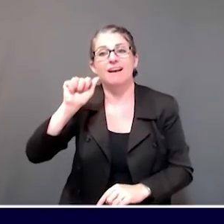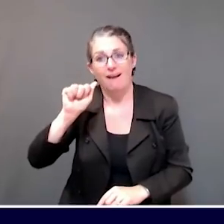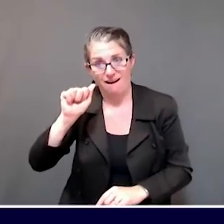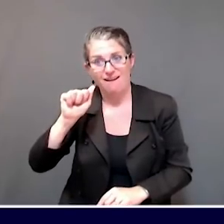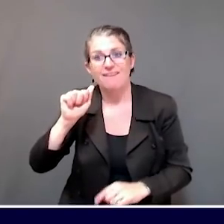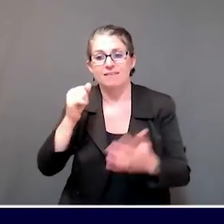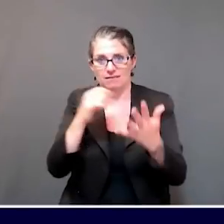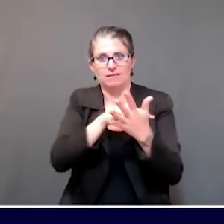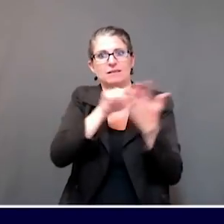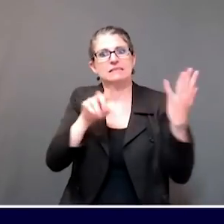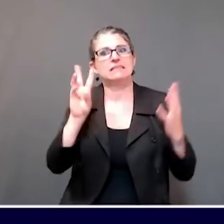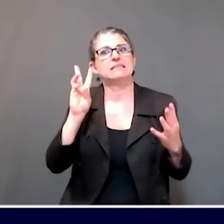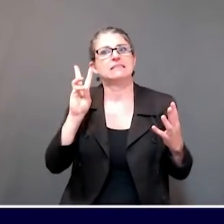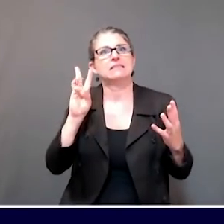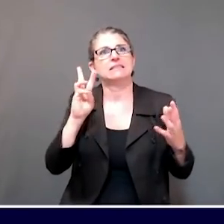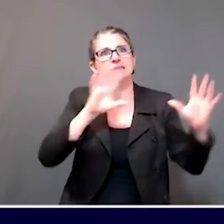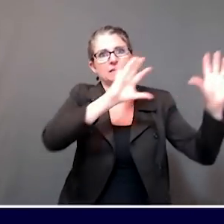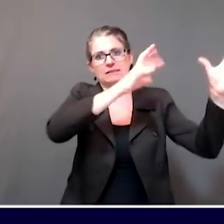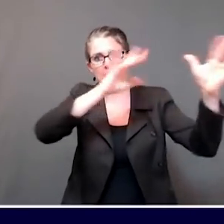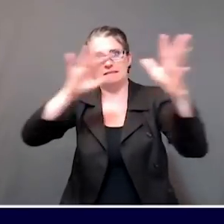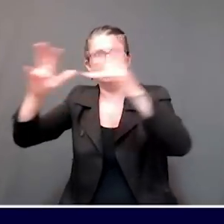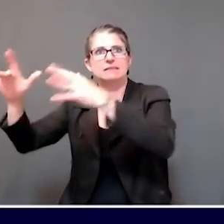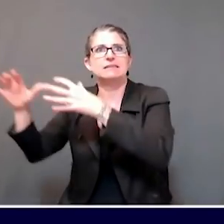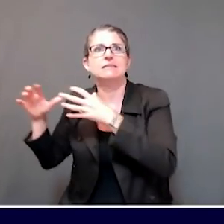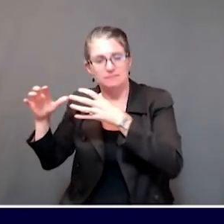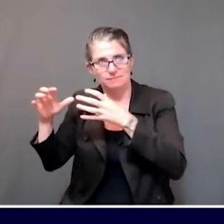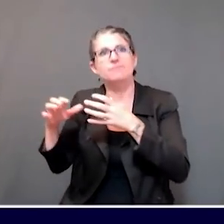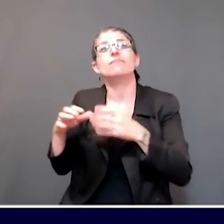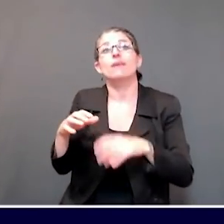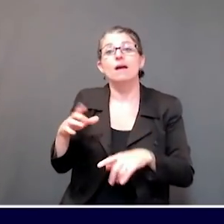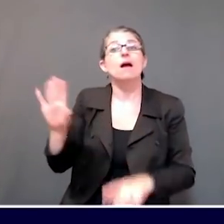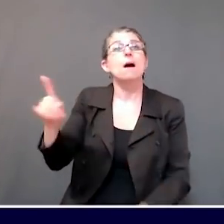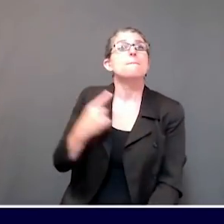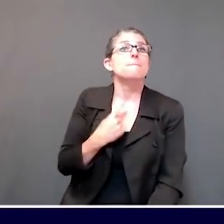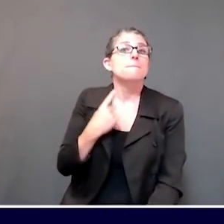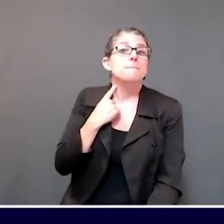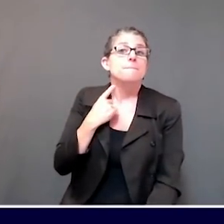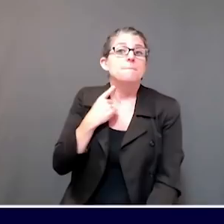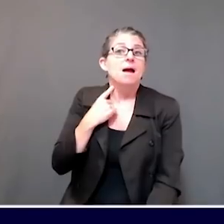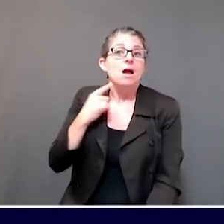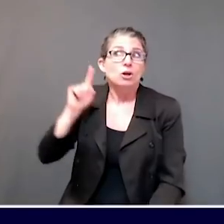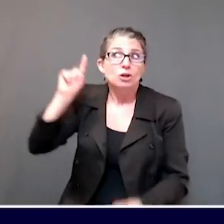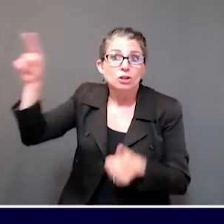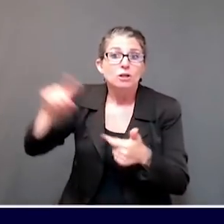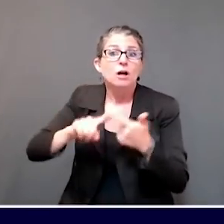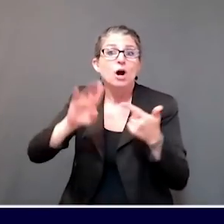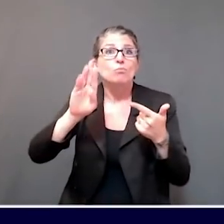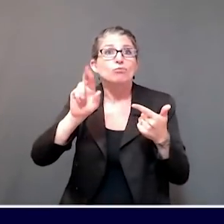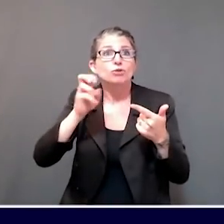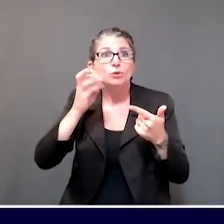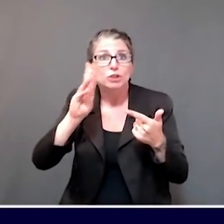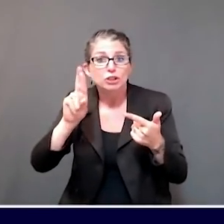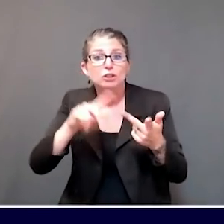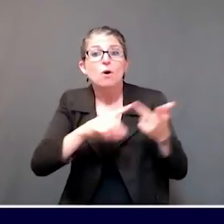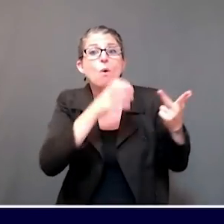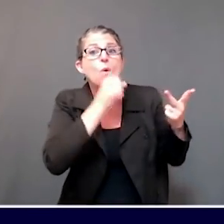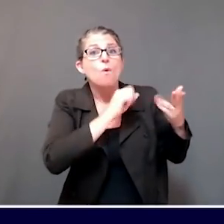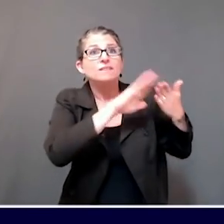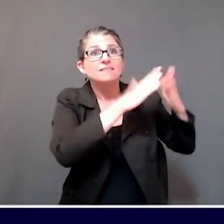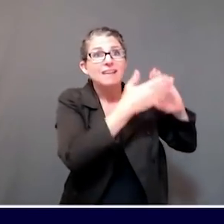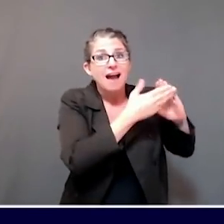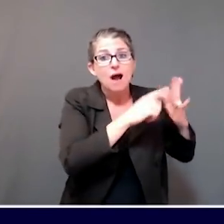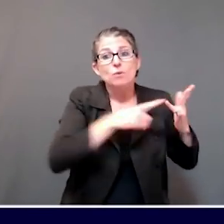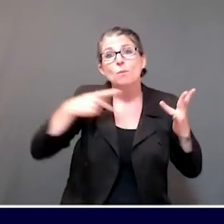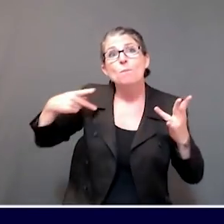Bangor, Brewer, Old Town, Augusta, Portland, South Portland, Belfast,